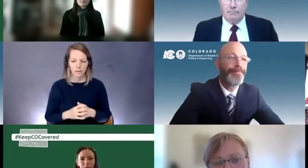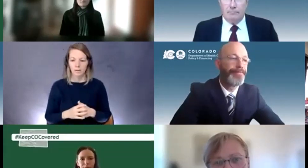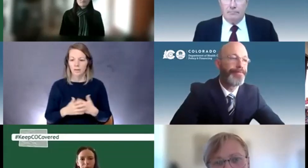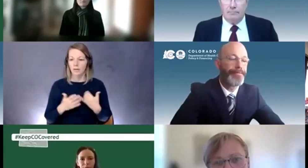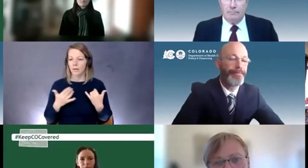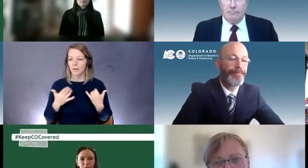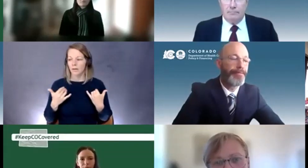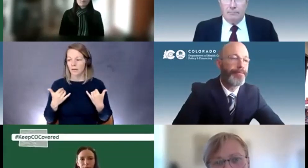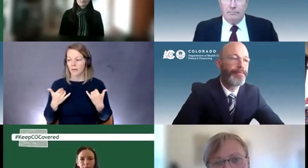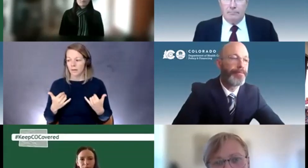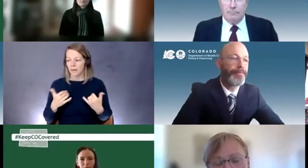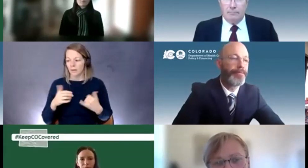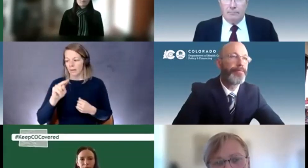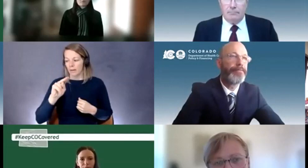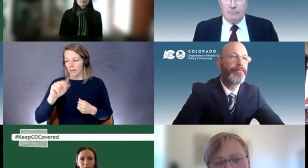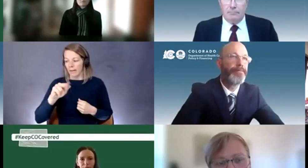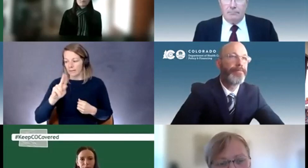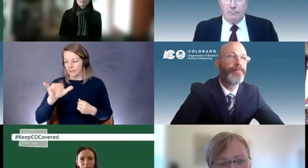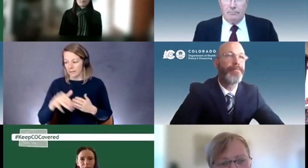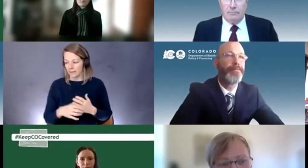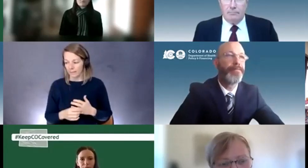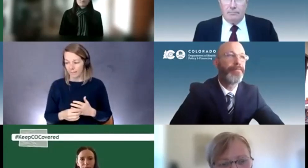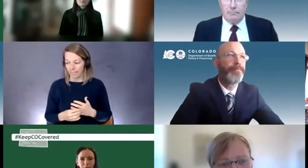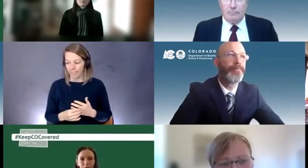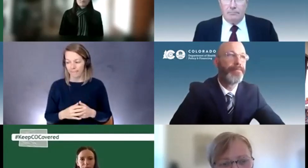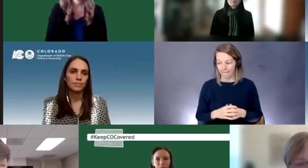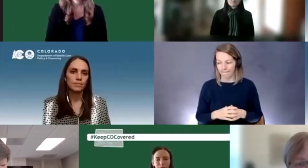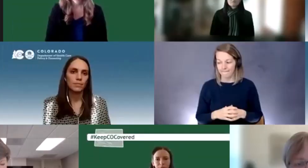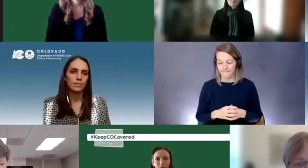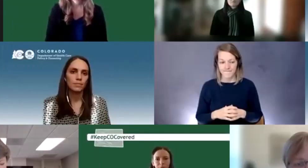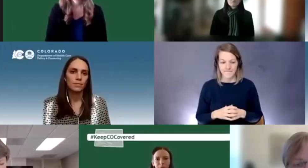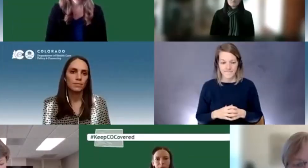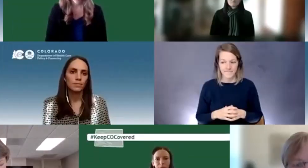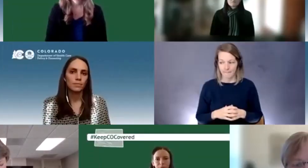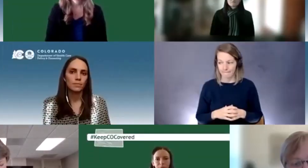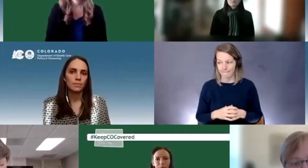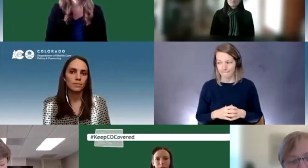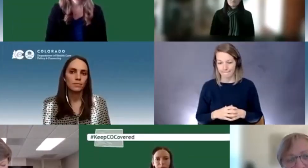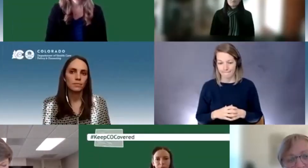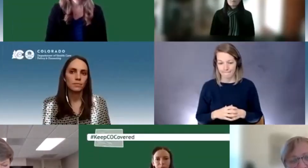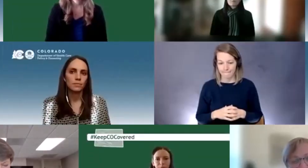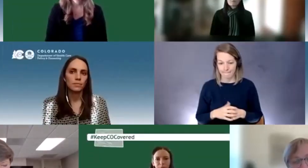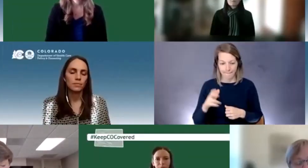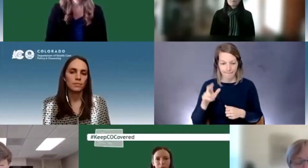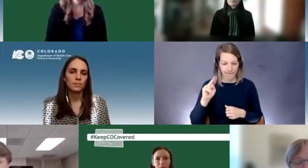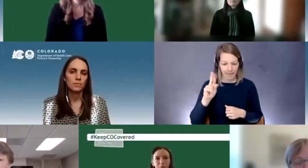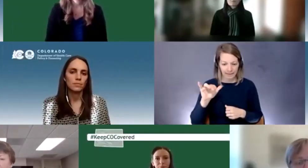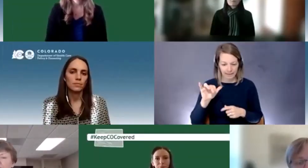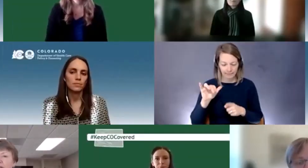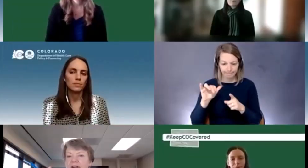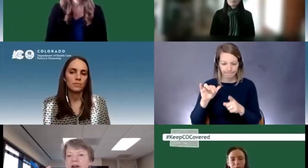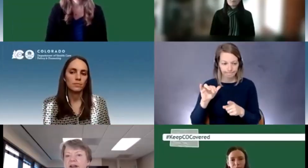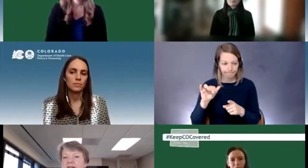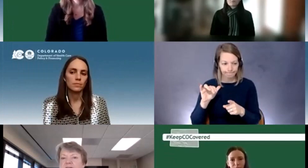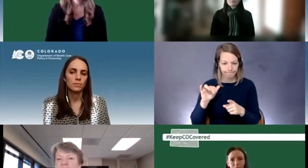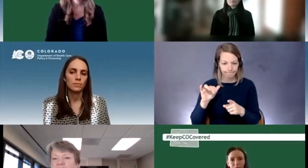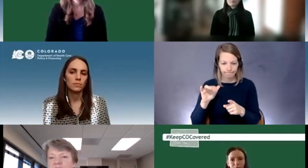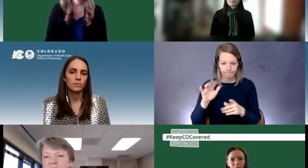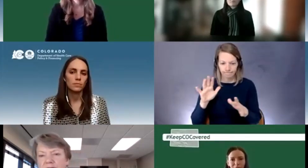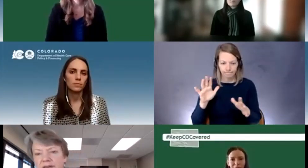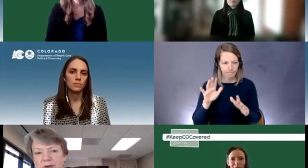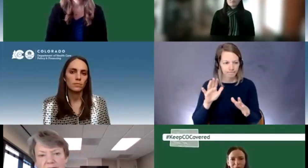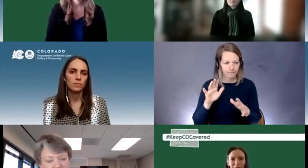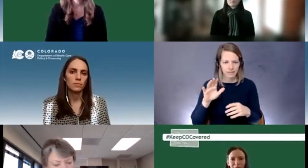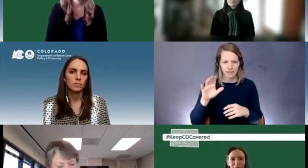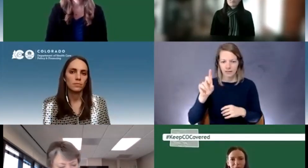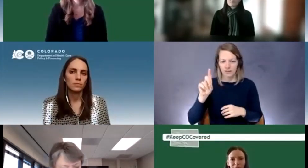jump, Nancy, to you to maybe a couple of hospital questions, if you will. The first one, and is Donna Lynn still on? If Donna,